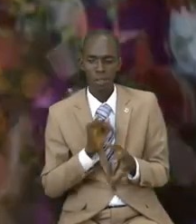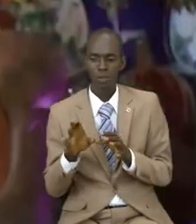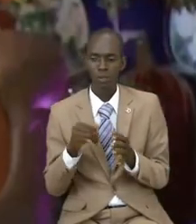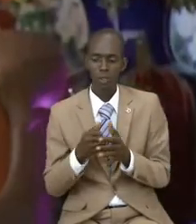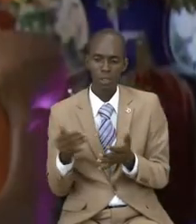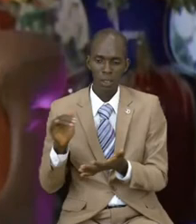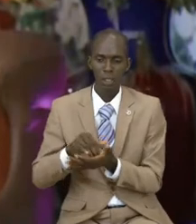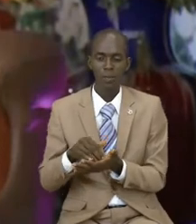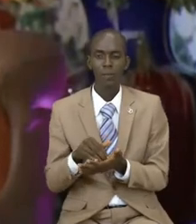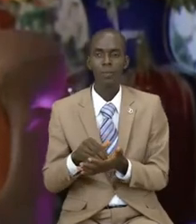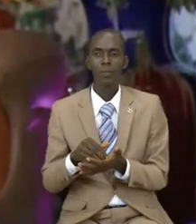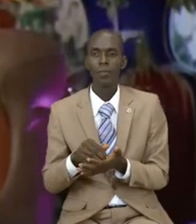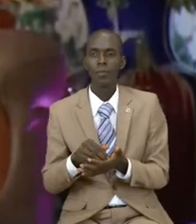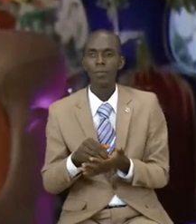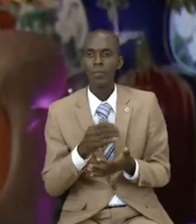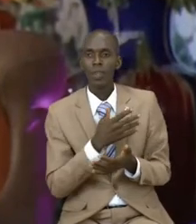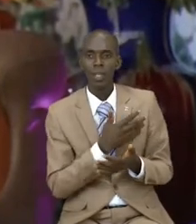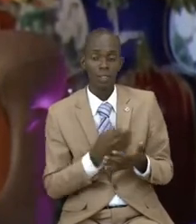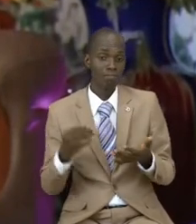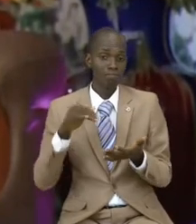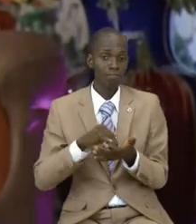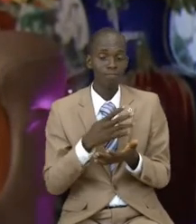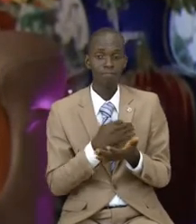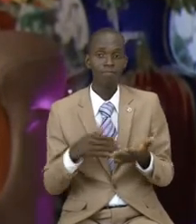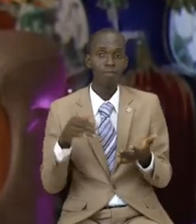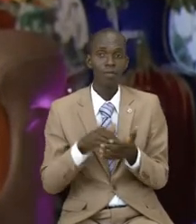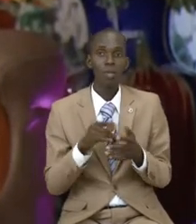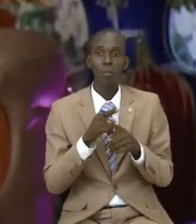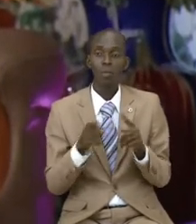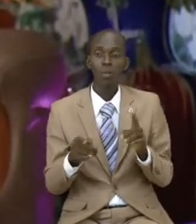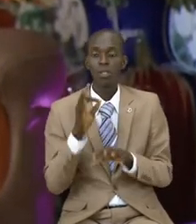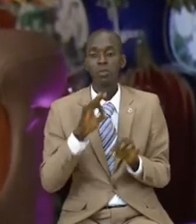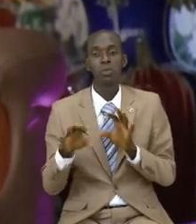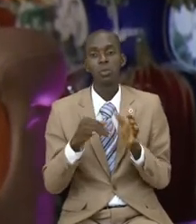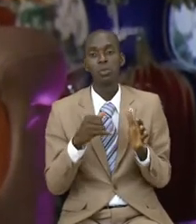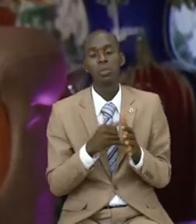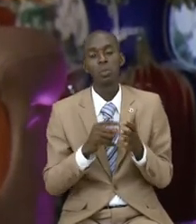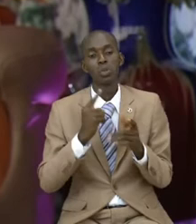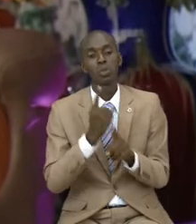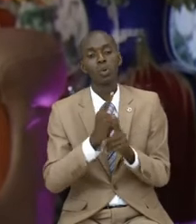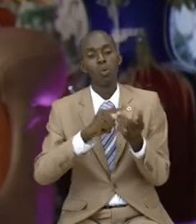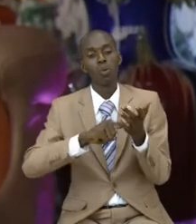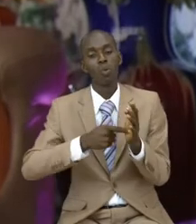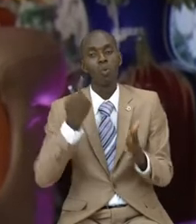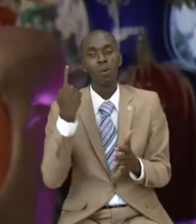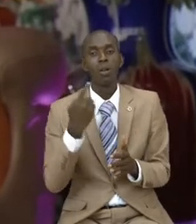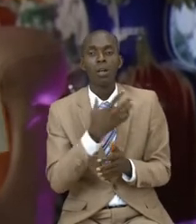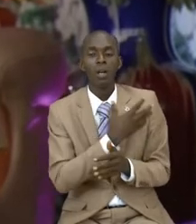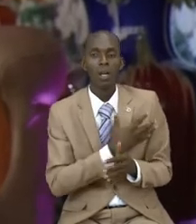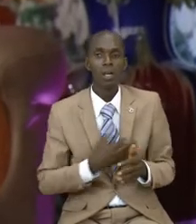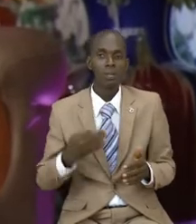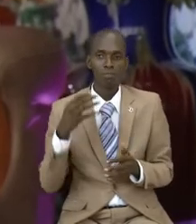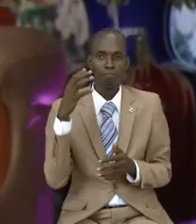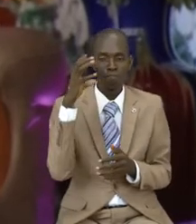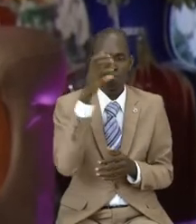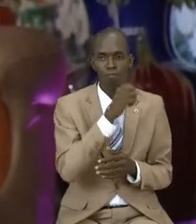I do it again. That's how we succeed in life. But if you do it only once, and you quit, and you